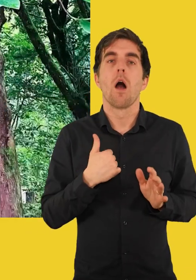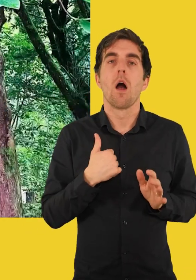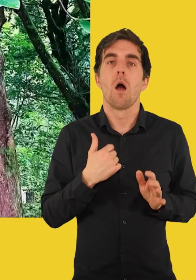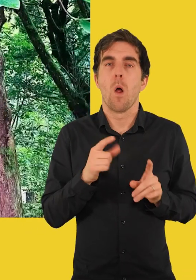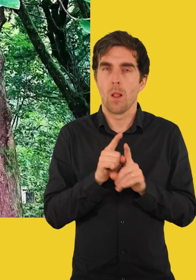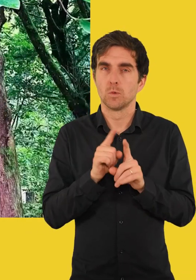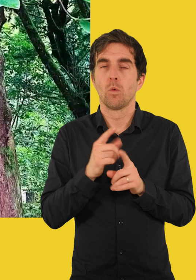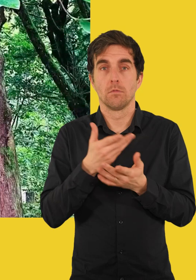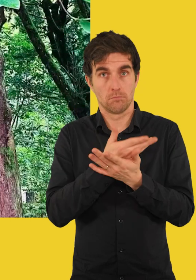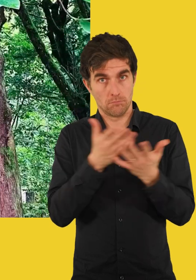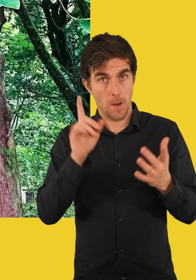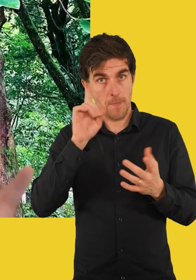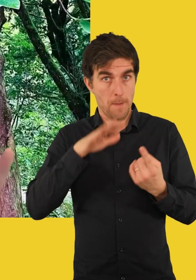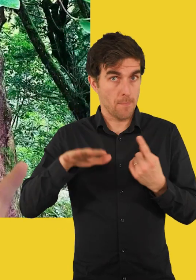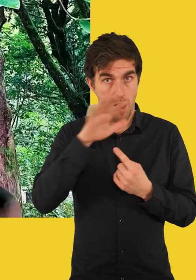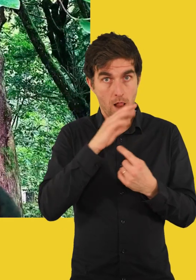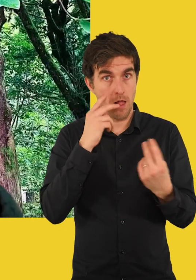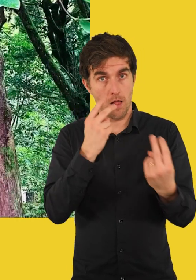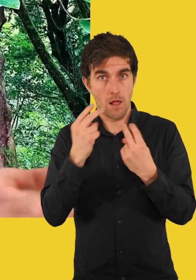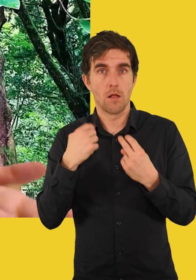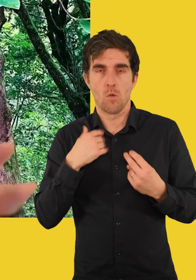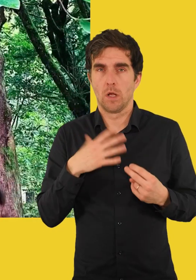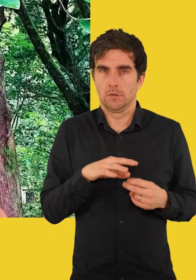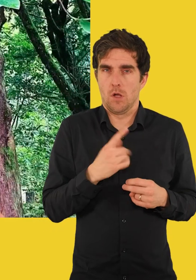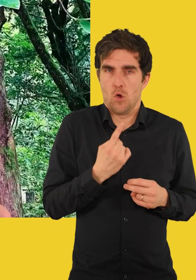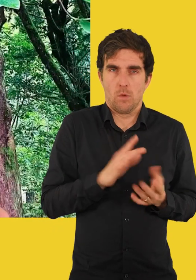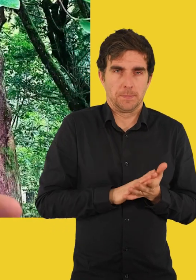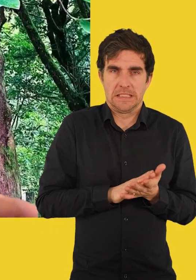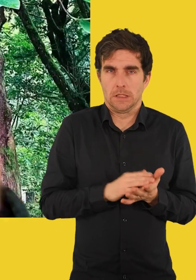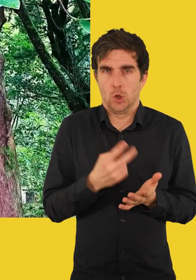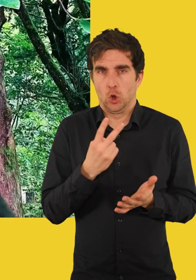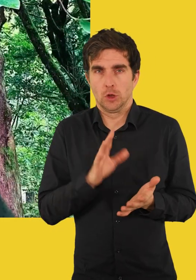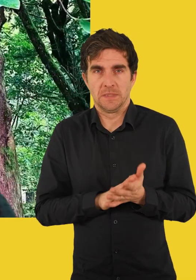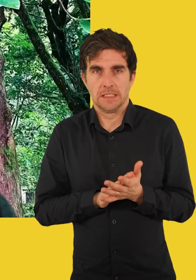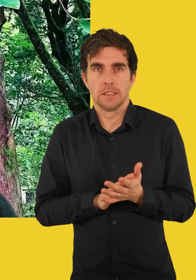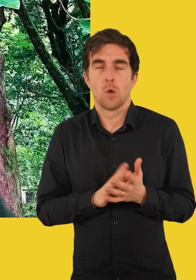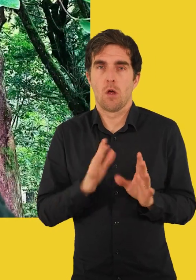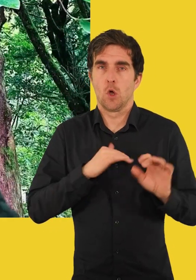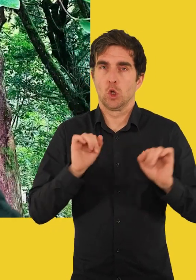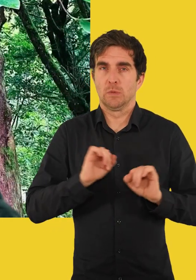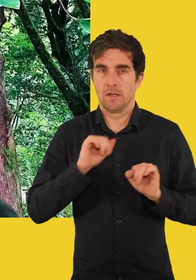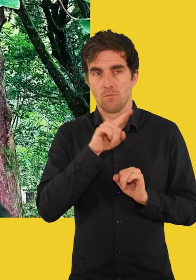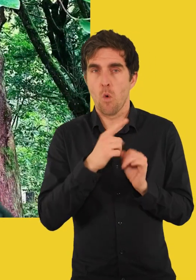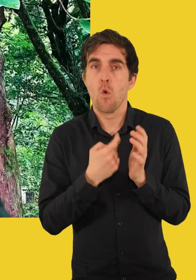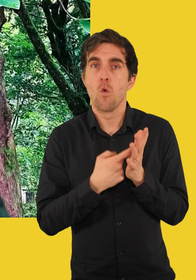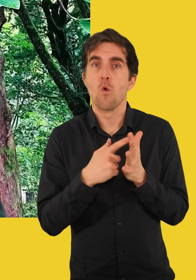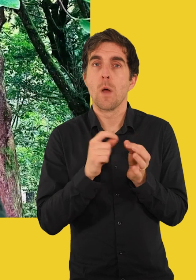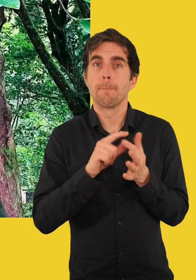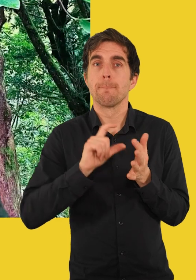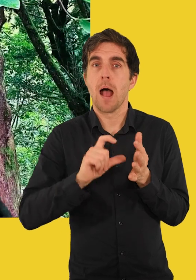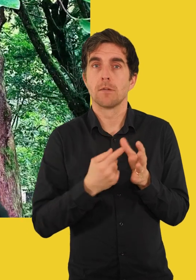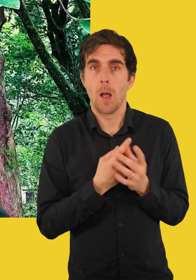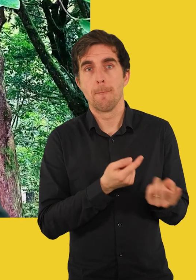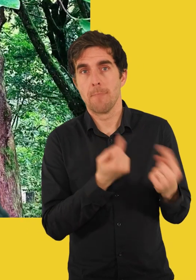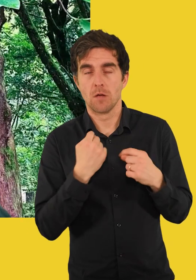and also for the participants, we're just going to take a minute or two. We'll wait till Rebecca comes back.